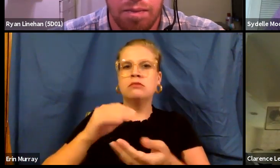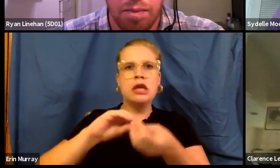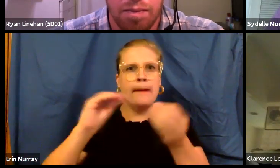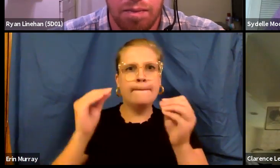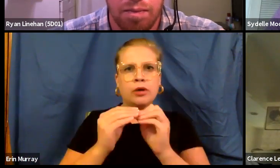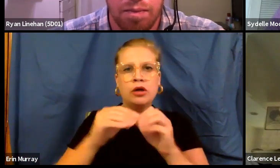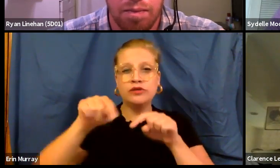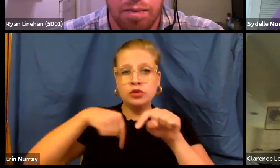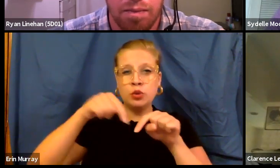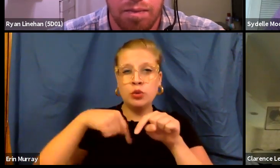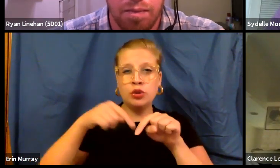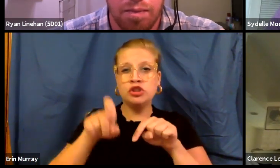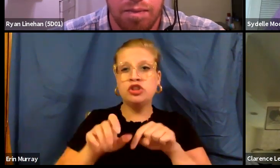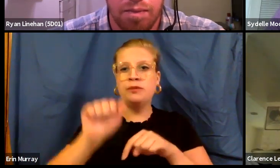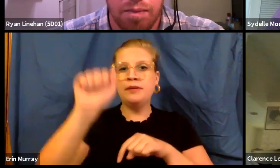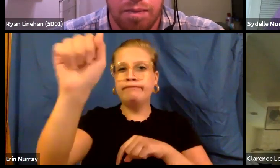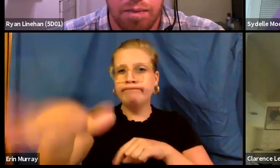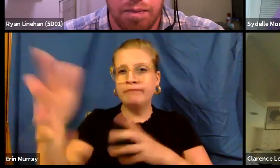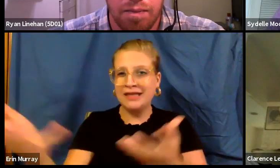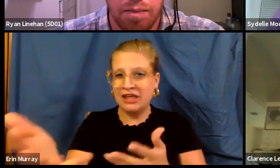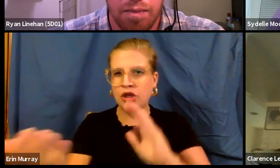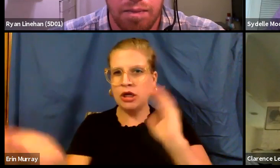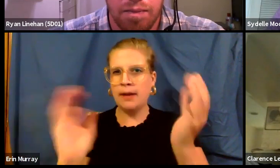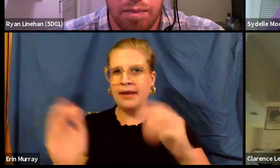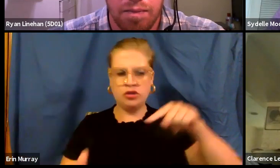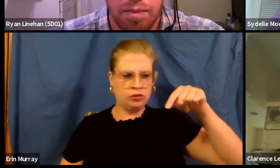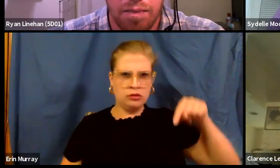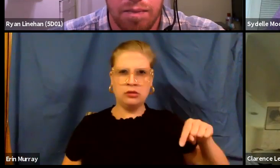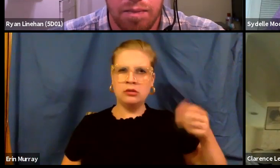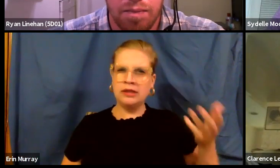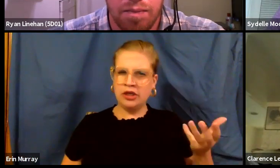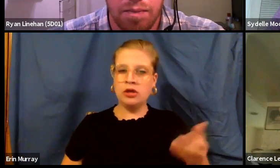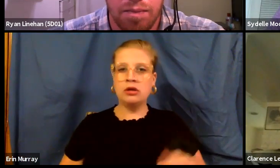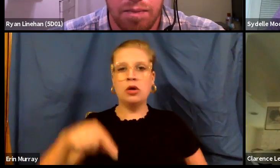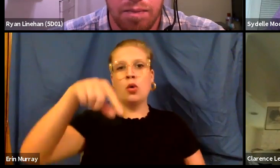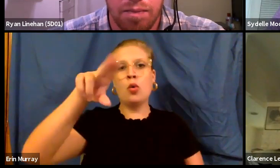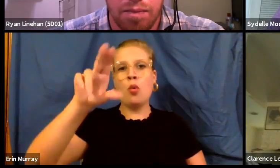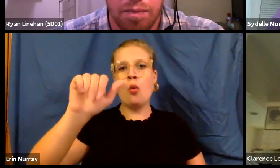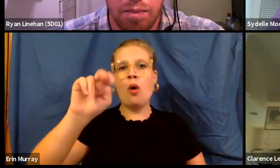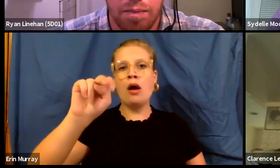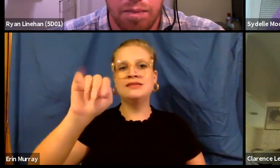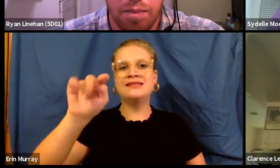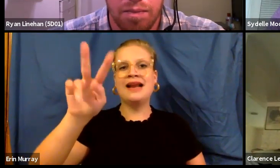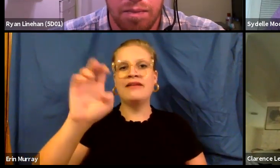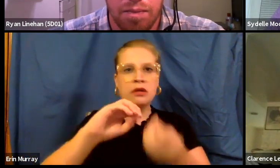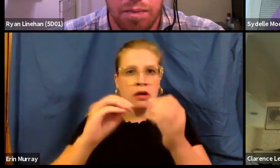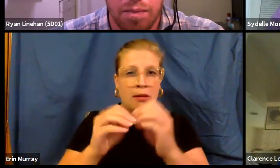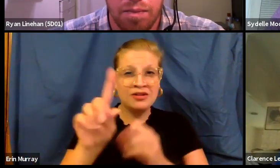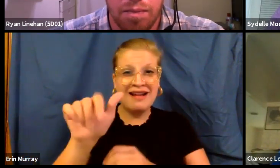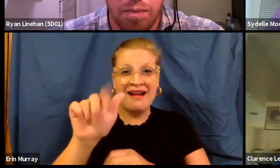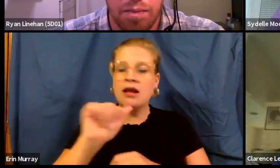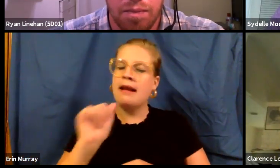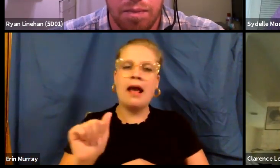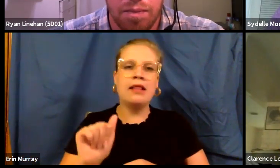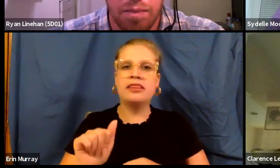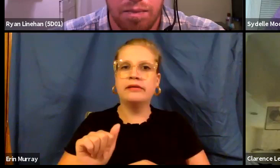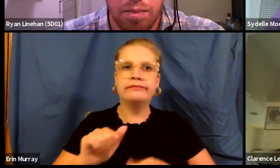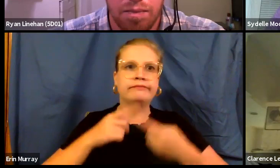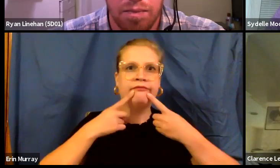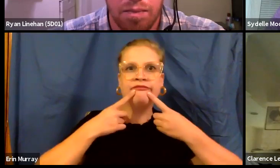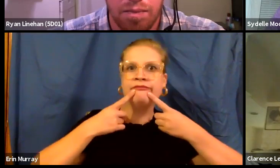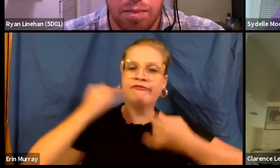this area. And as you all know, sometimes quantitative data is not to have the final say. So thank you so